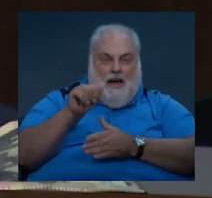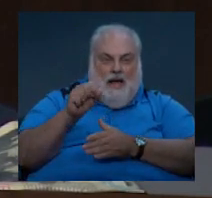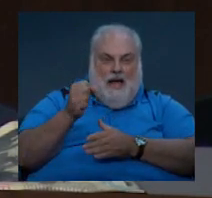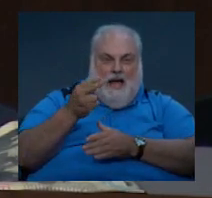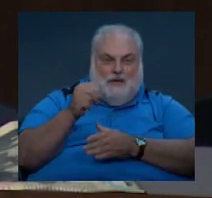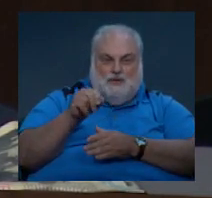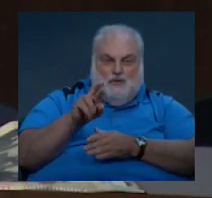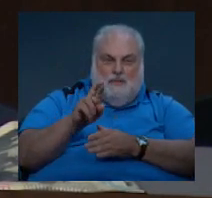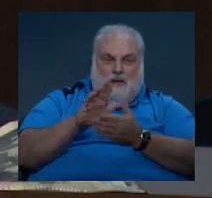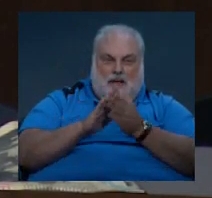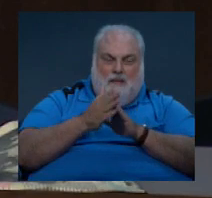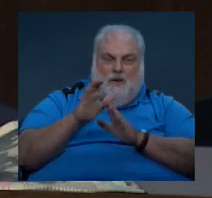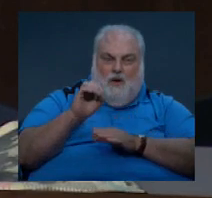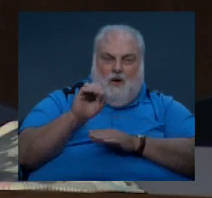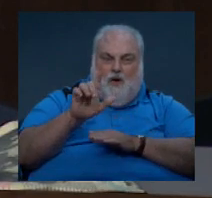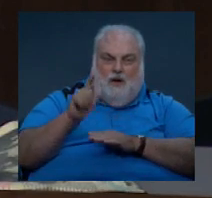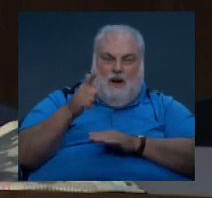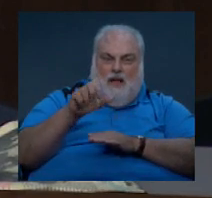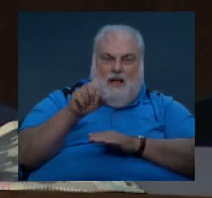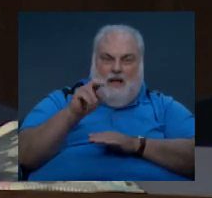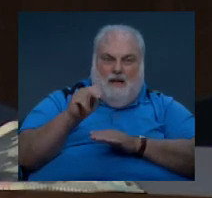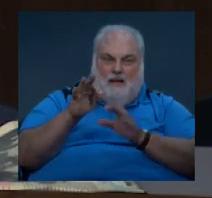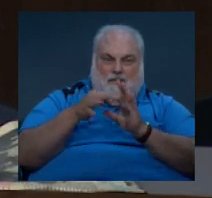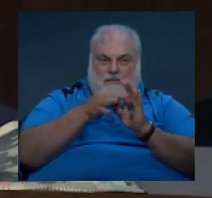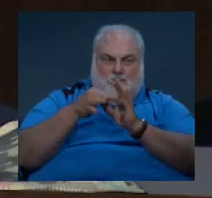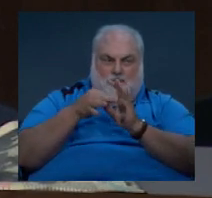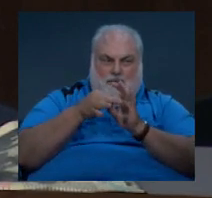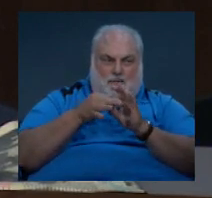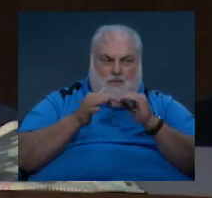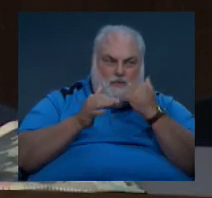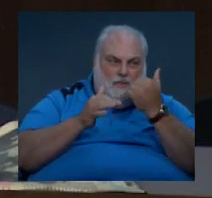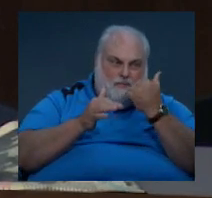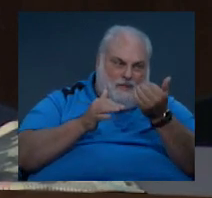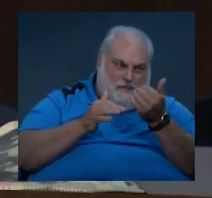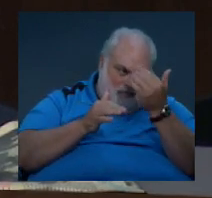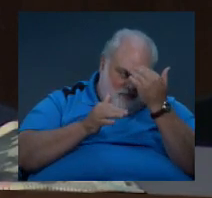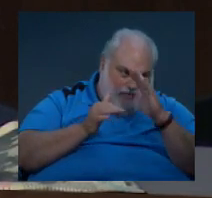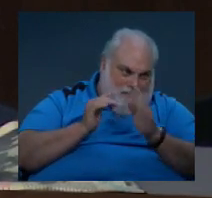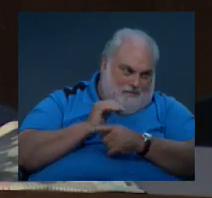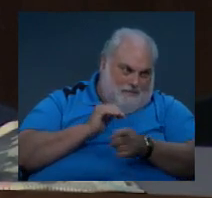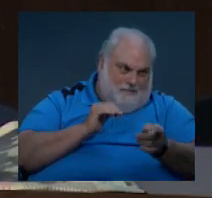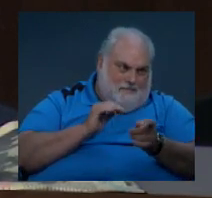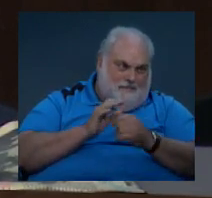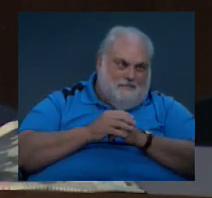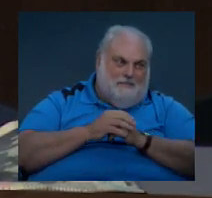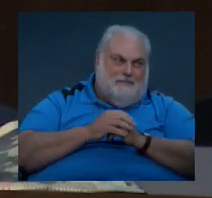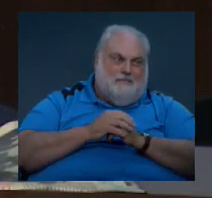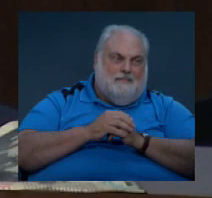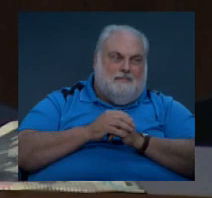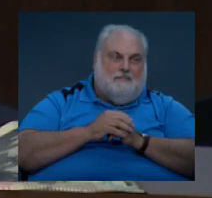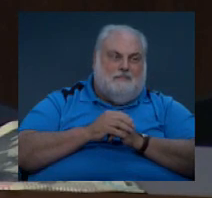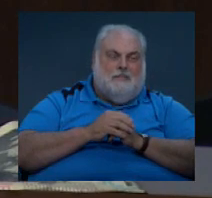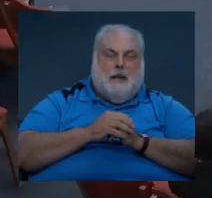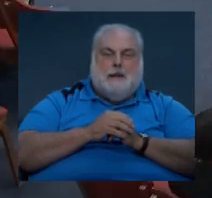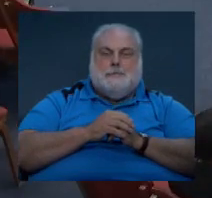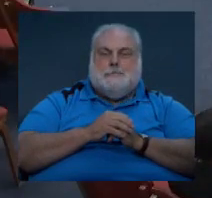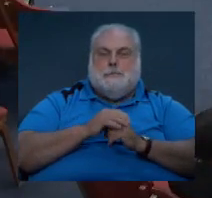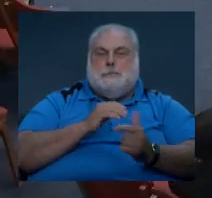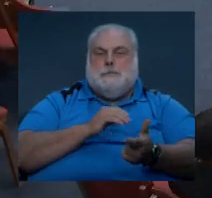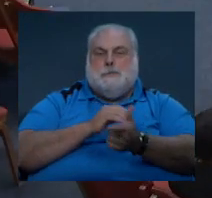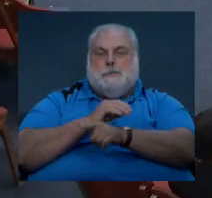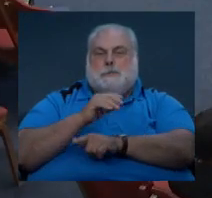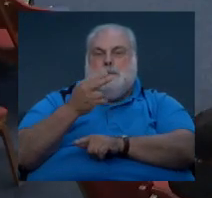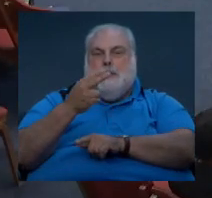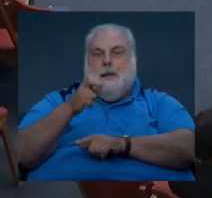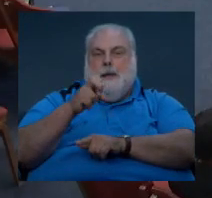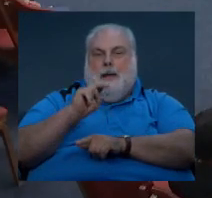Colonel Glenn at university, because it was associated with prostitution. For a lot of you guys that don't know that. Thank you, Director Richardson. Director Hendricks?